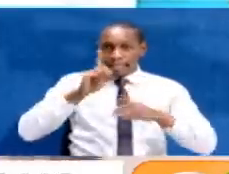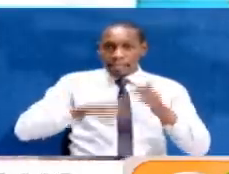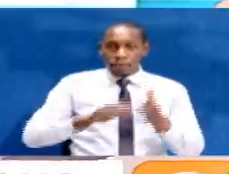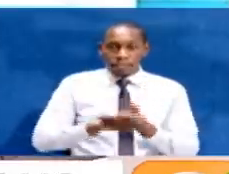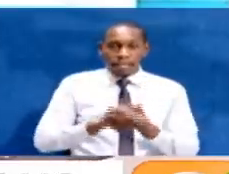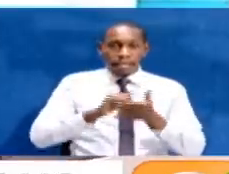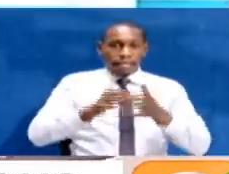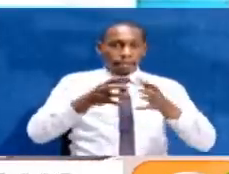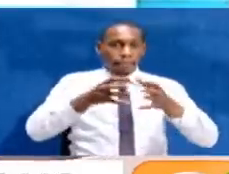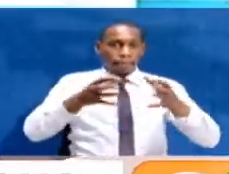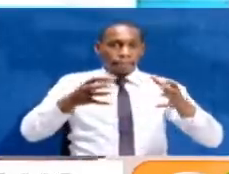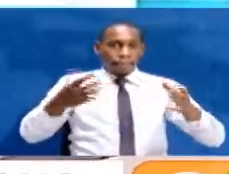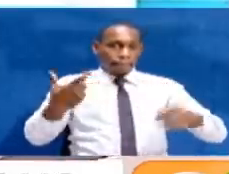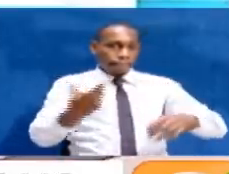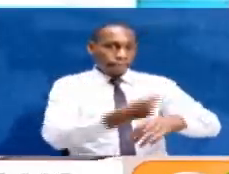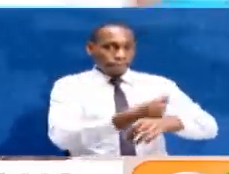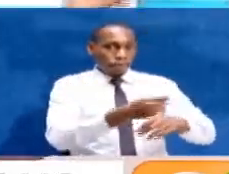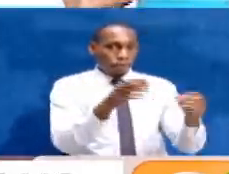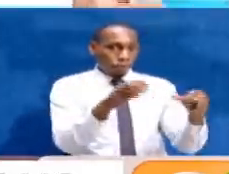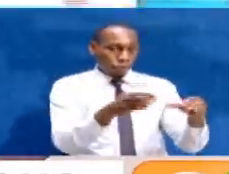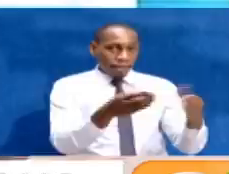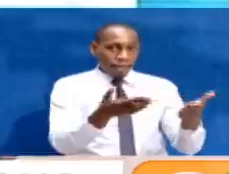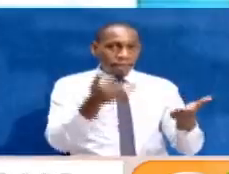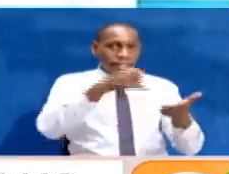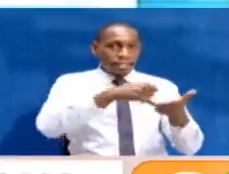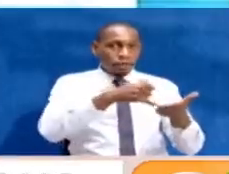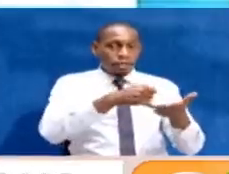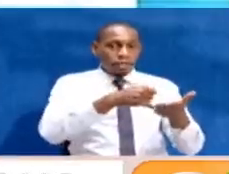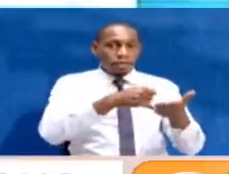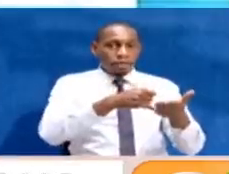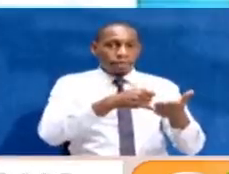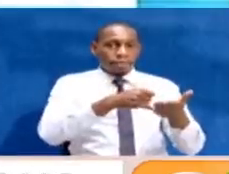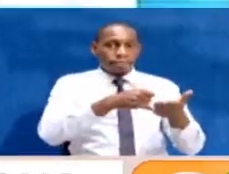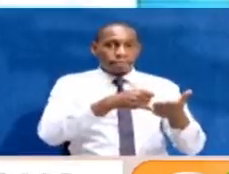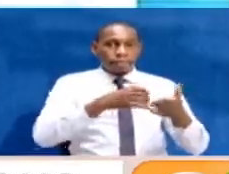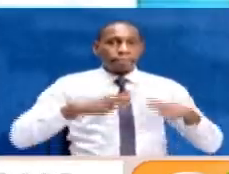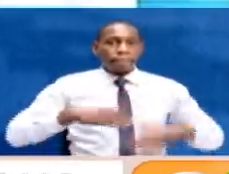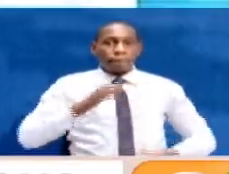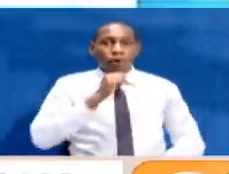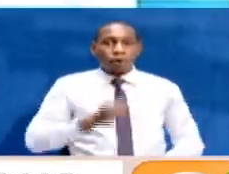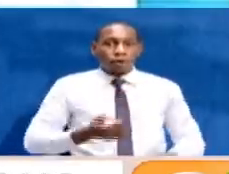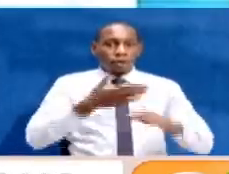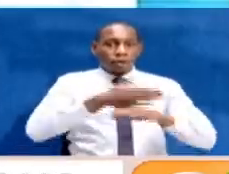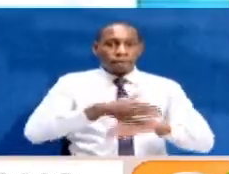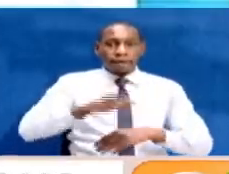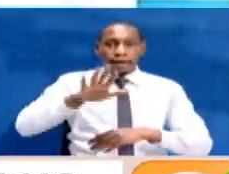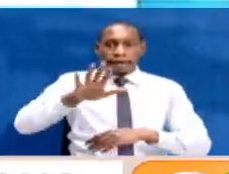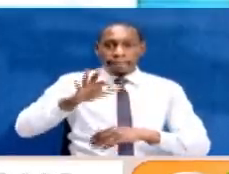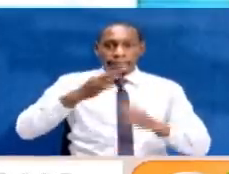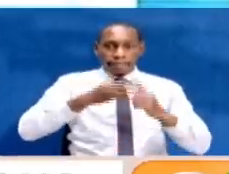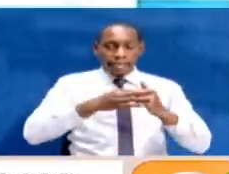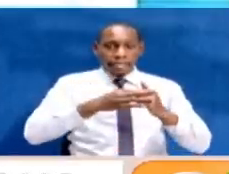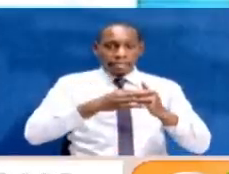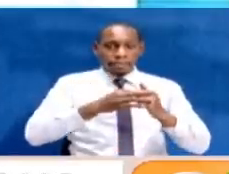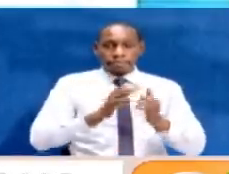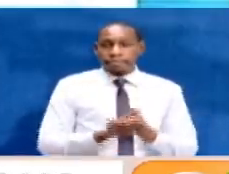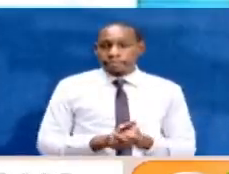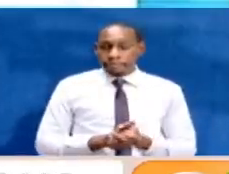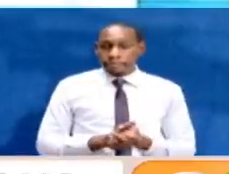they're expanding that vaccination bracket now to include persons aged 58 and